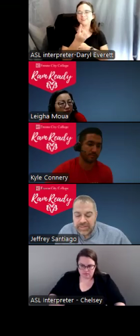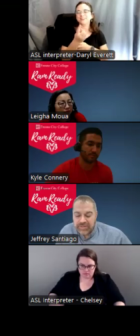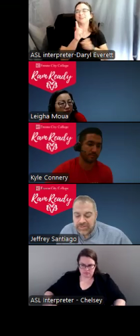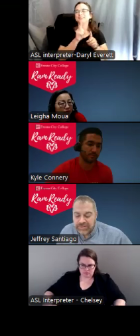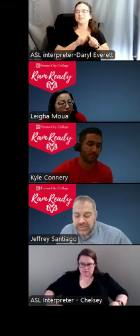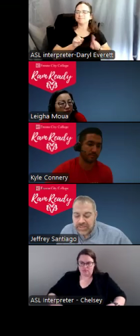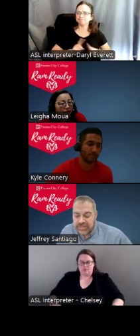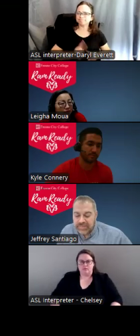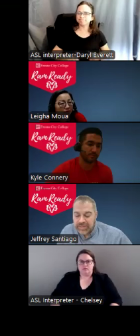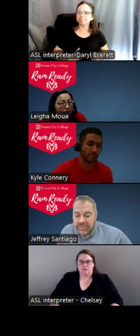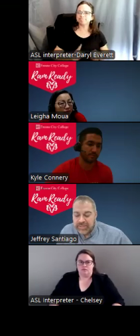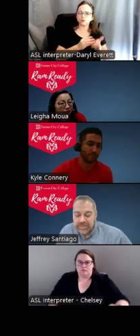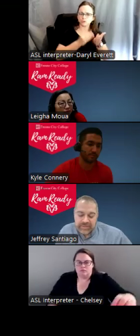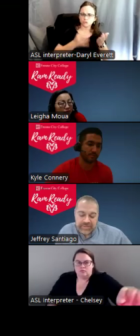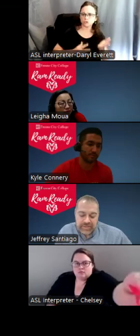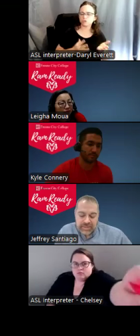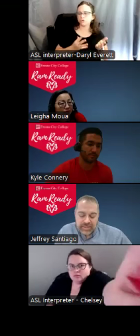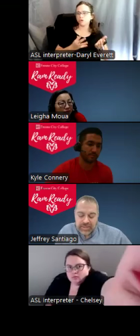professional panels